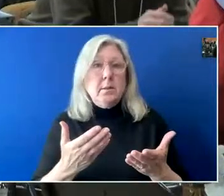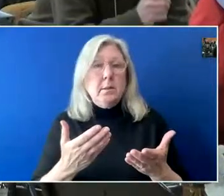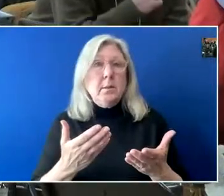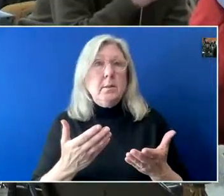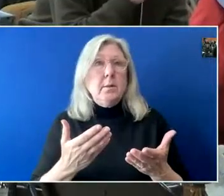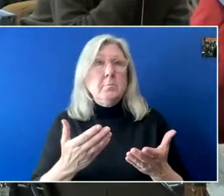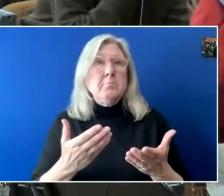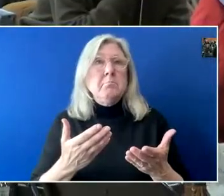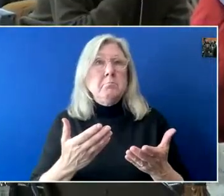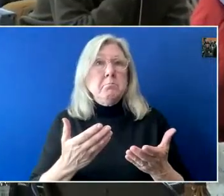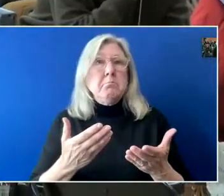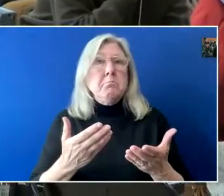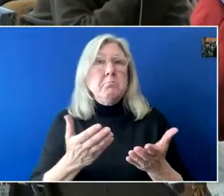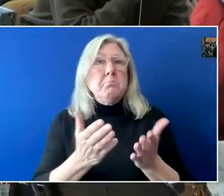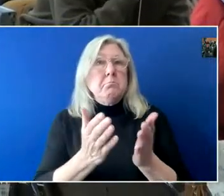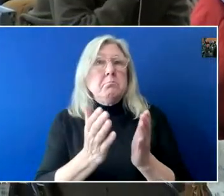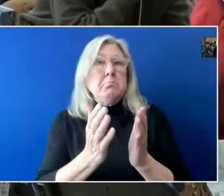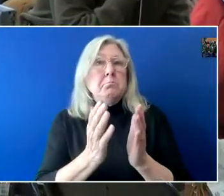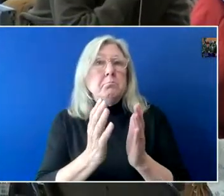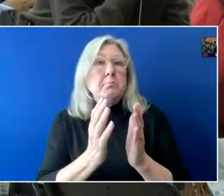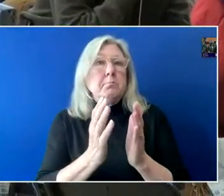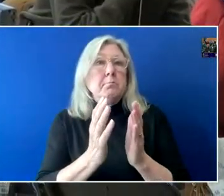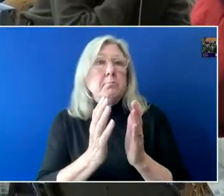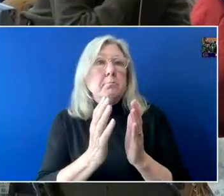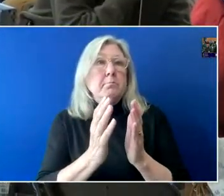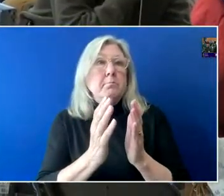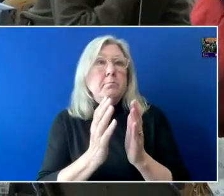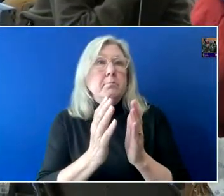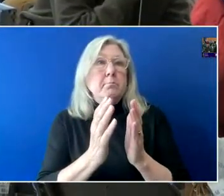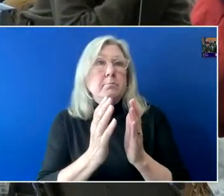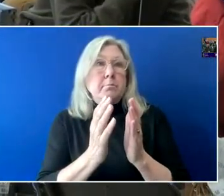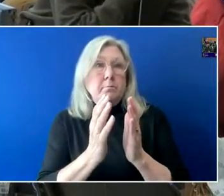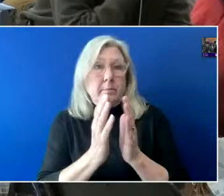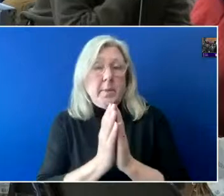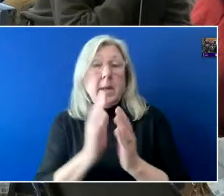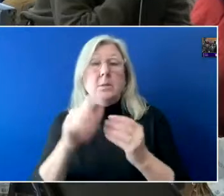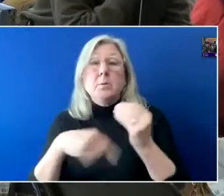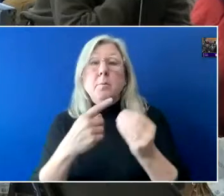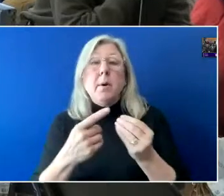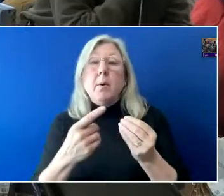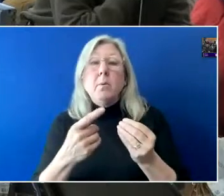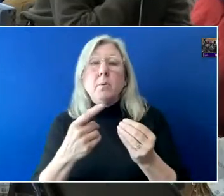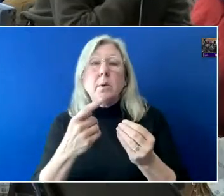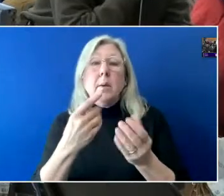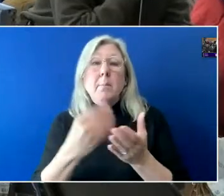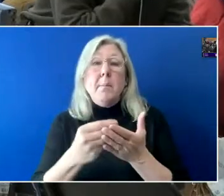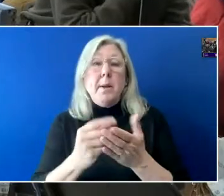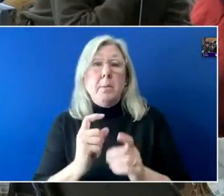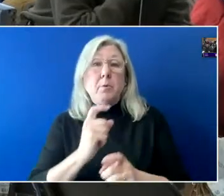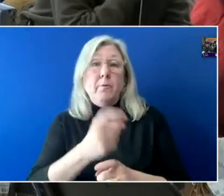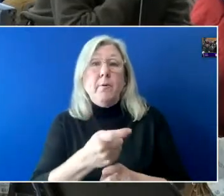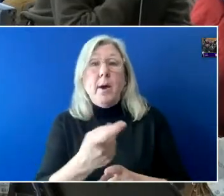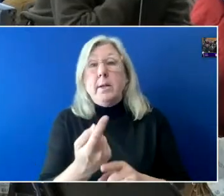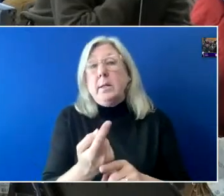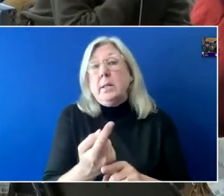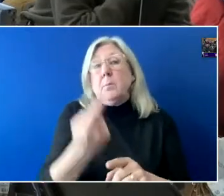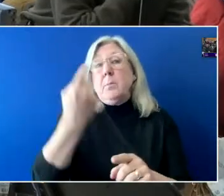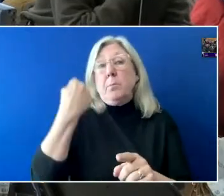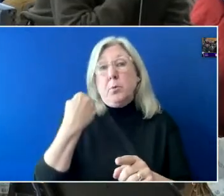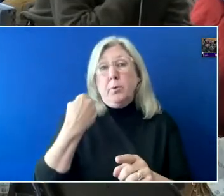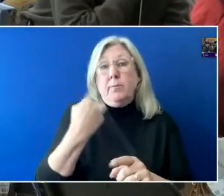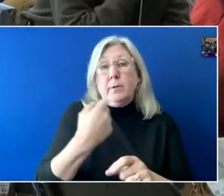um the the amount of money that was provided the year previous if if an organization is is